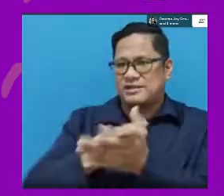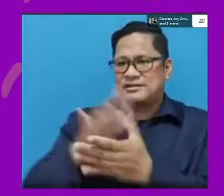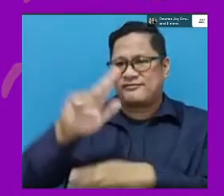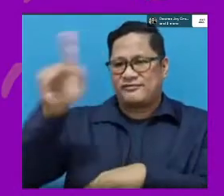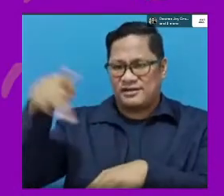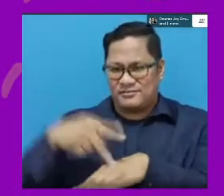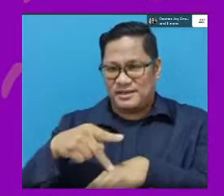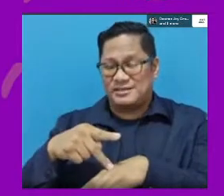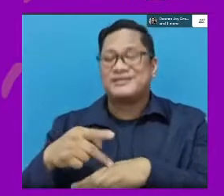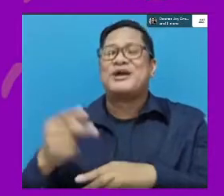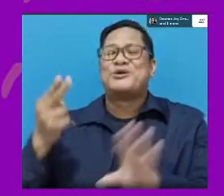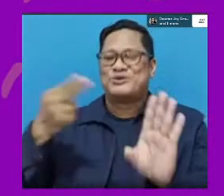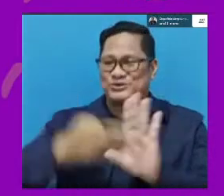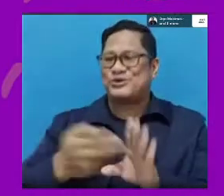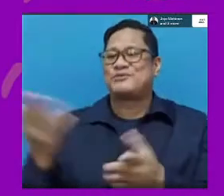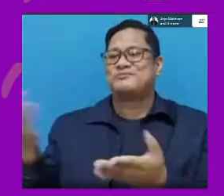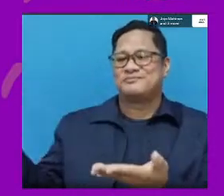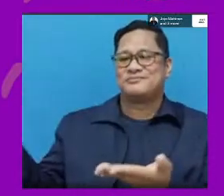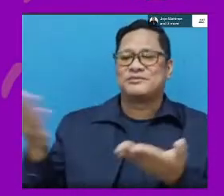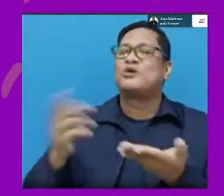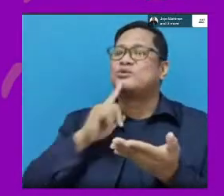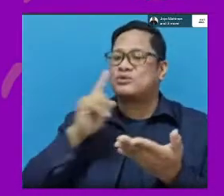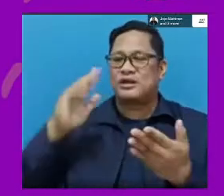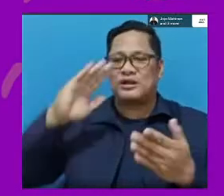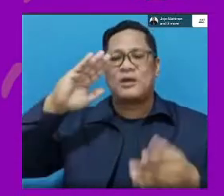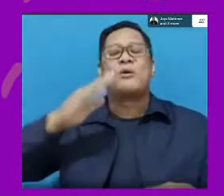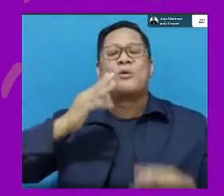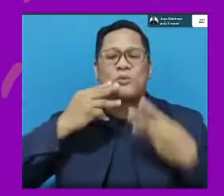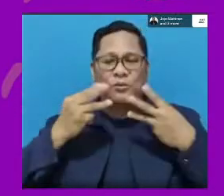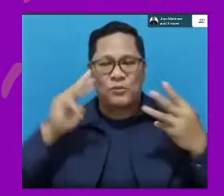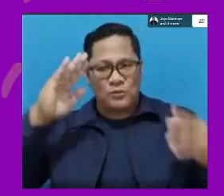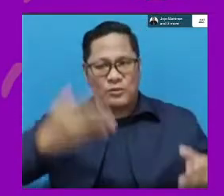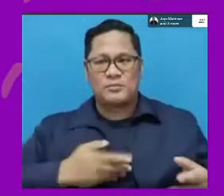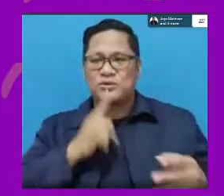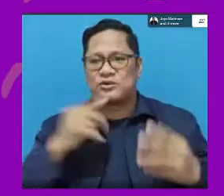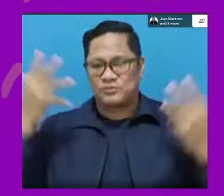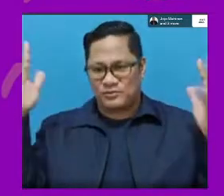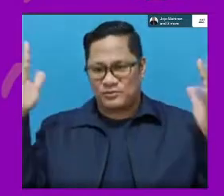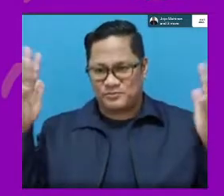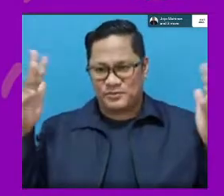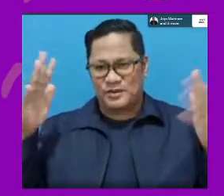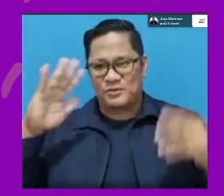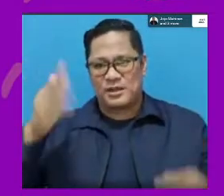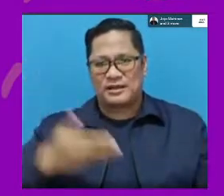me in warmly welcoming Ms. Michelle Lang Alyi.